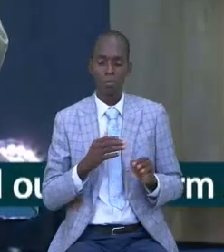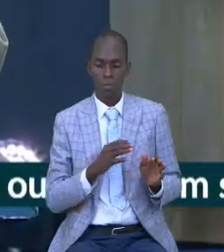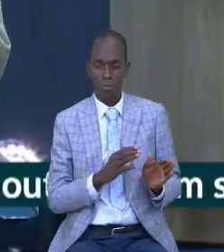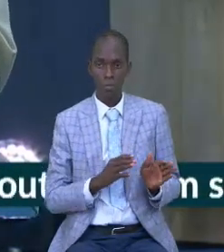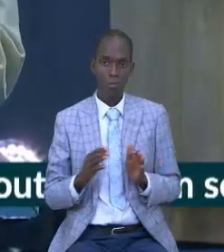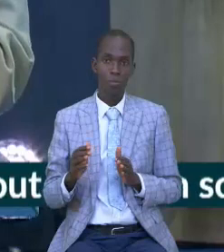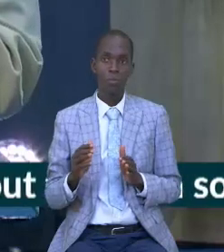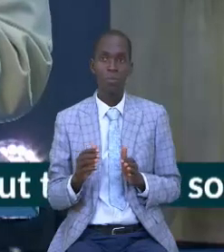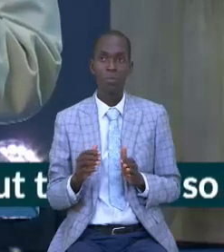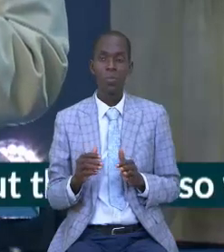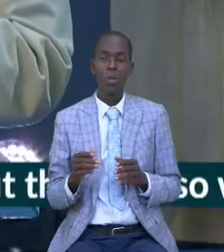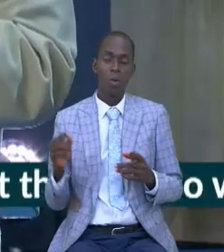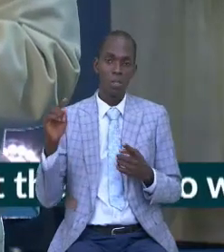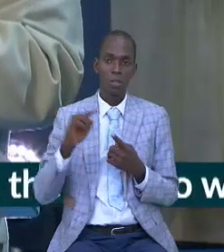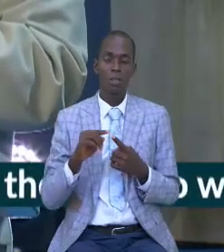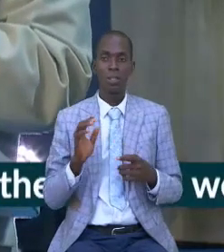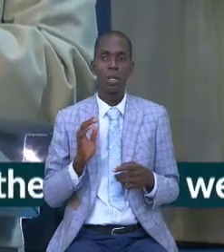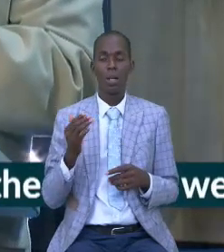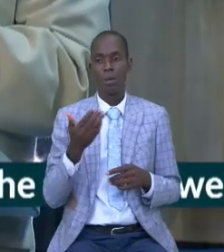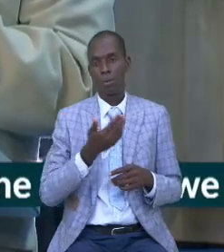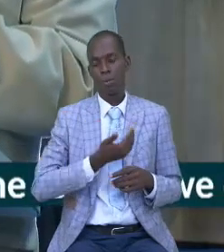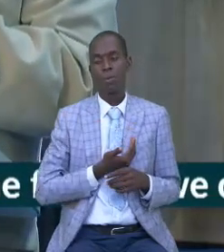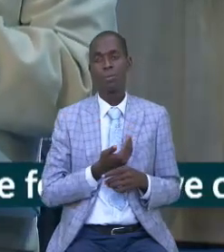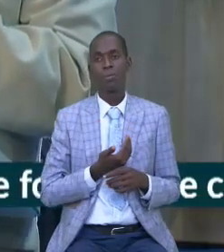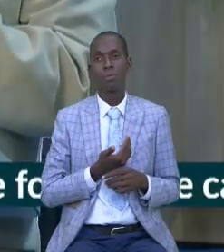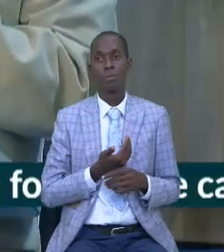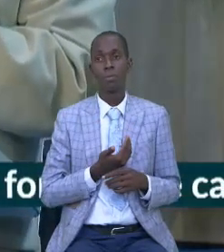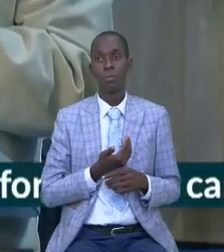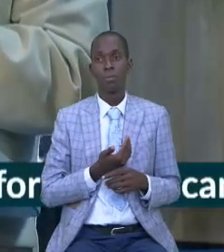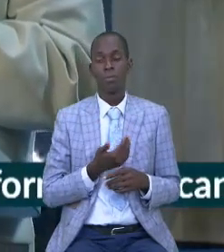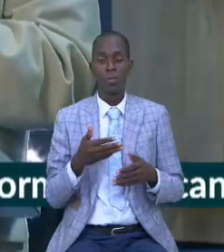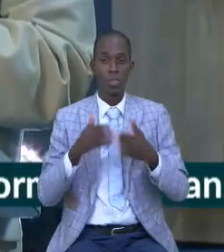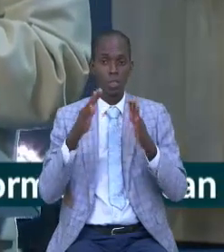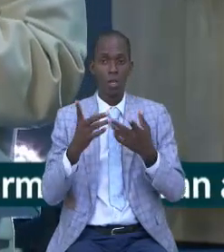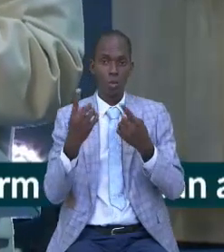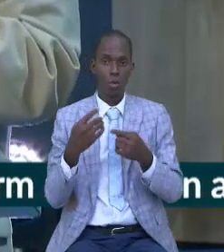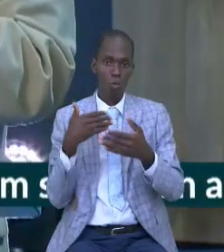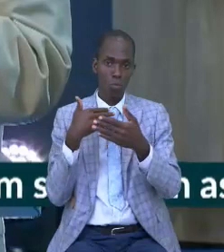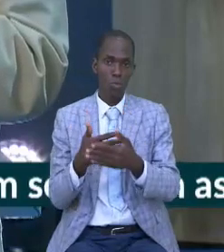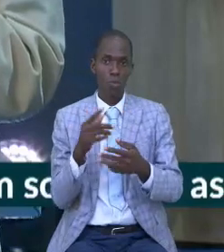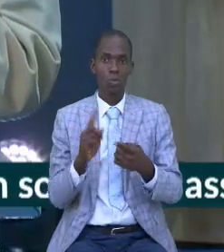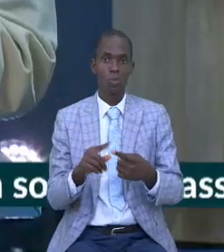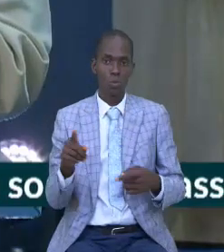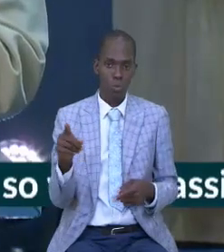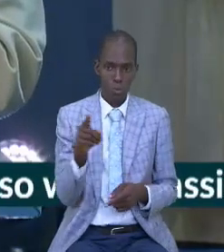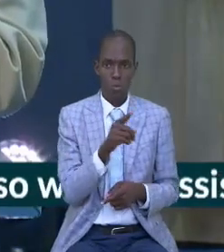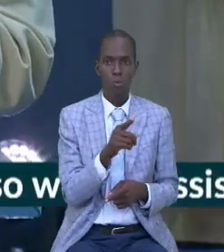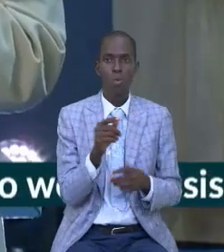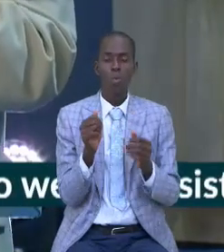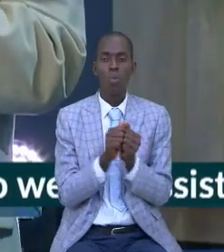come around you, give you a sleep as you have been instructed, feel,